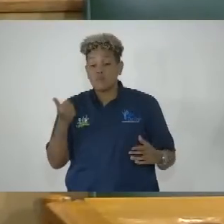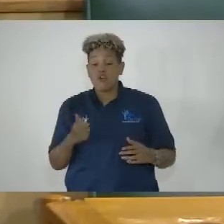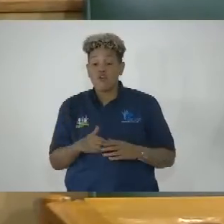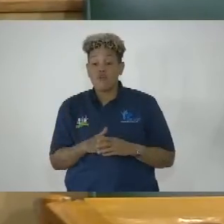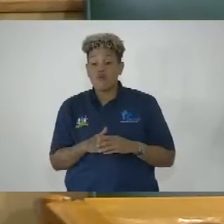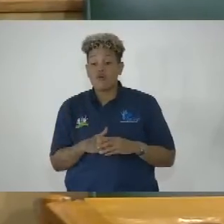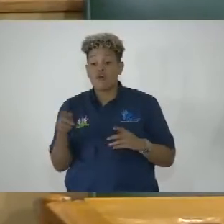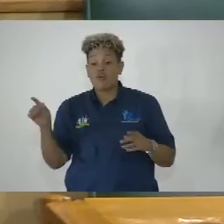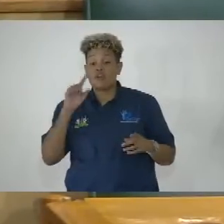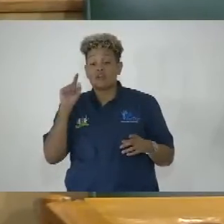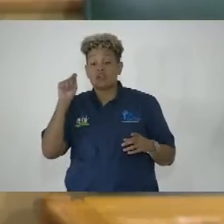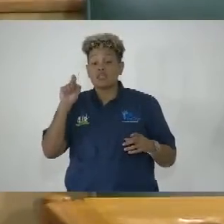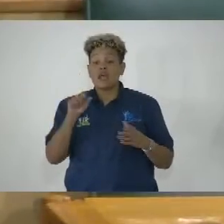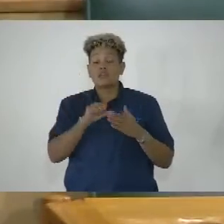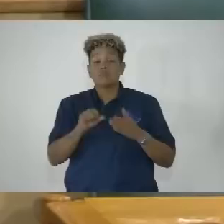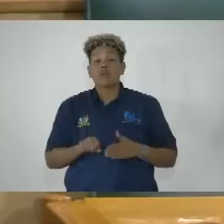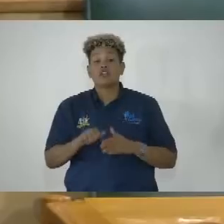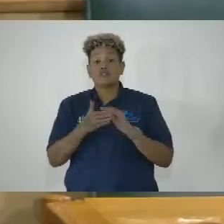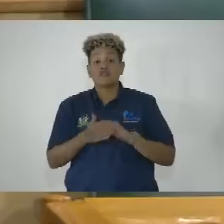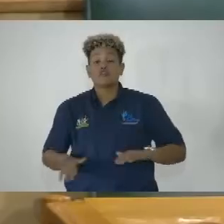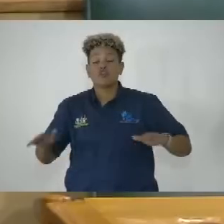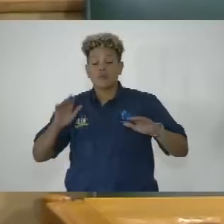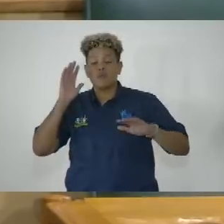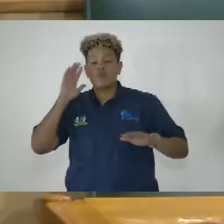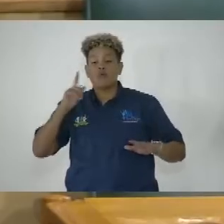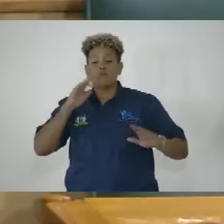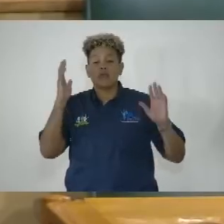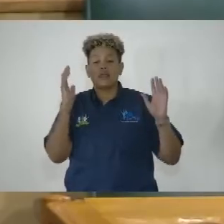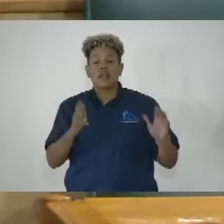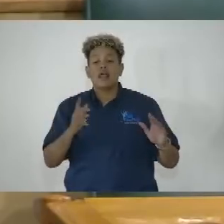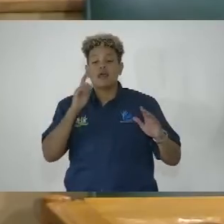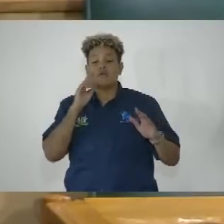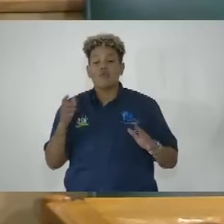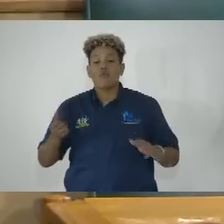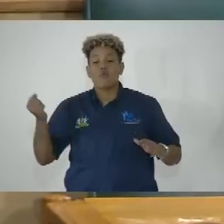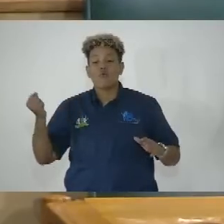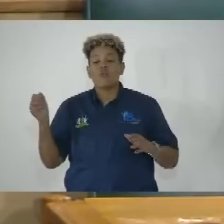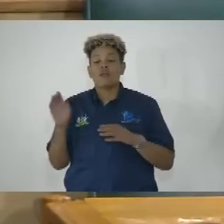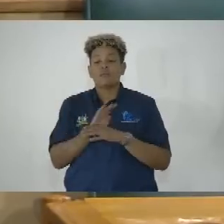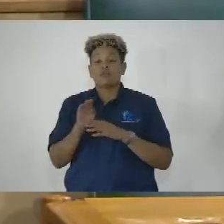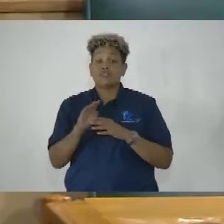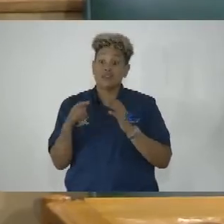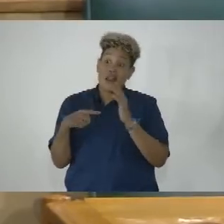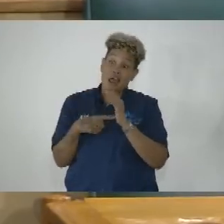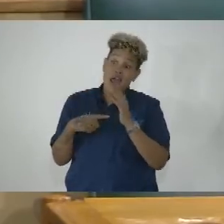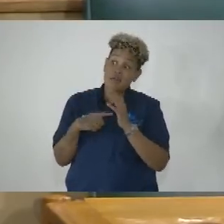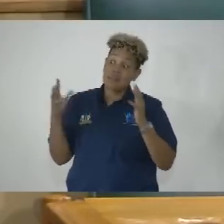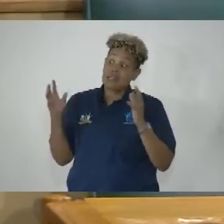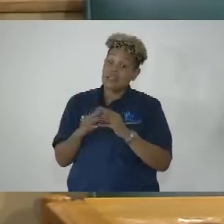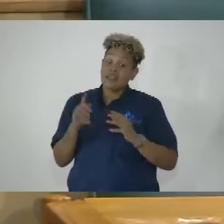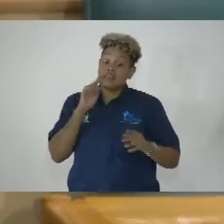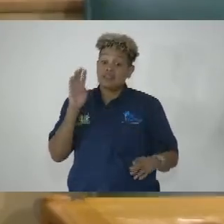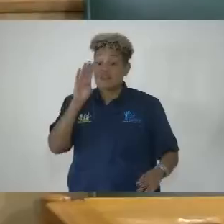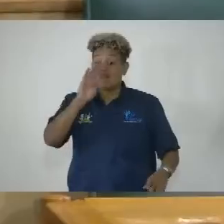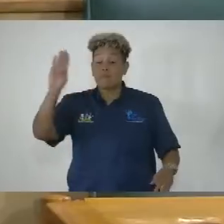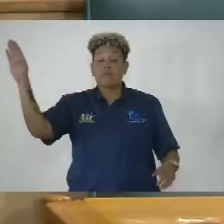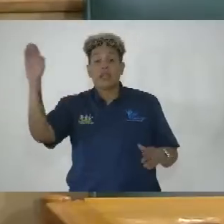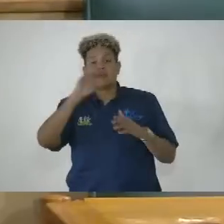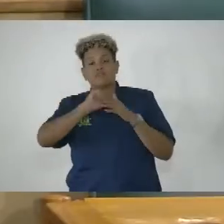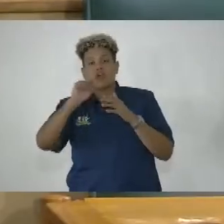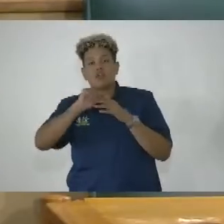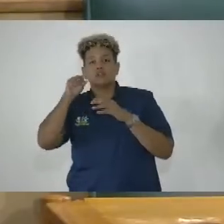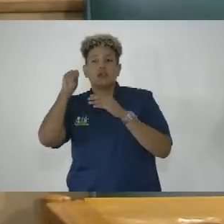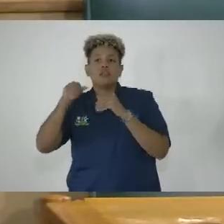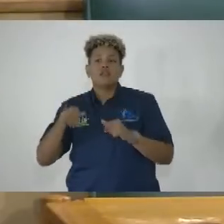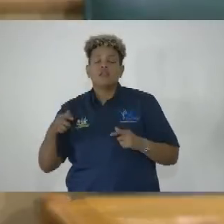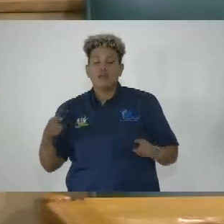the taxpayers of this country will be left holding commercial liabilities of billions of